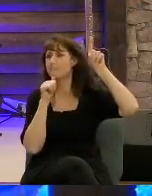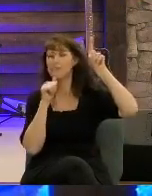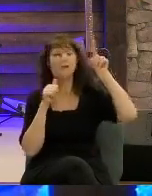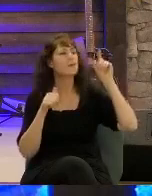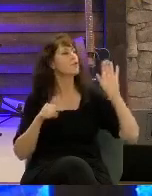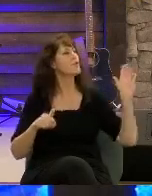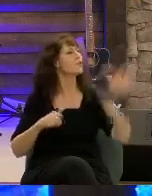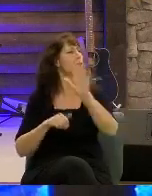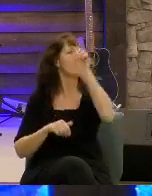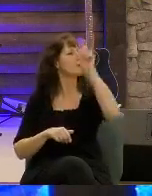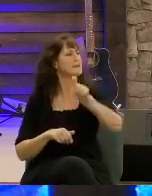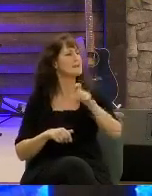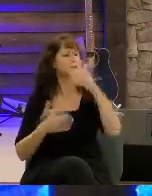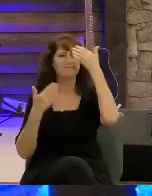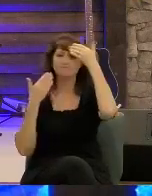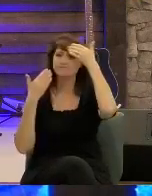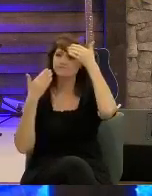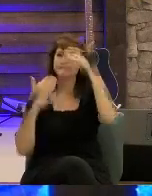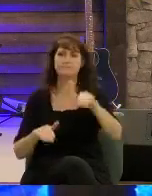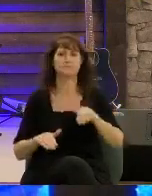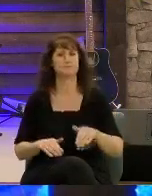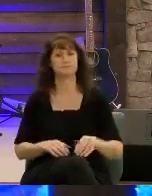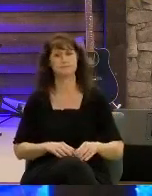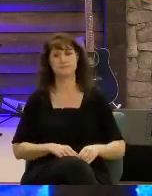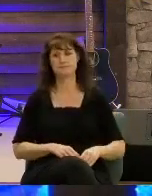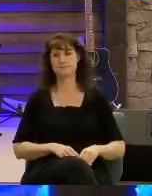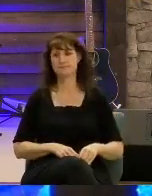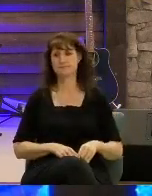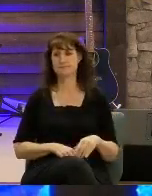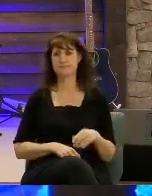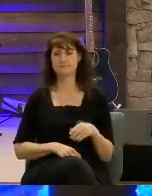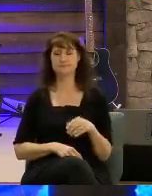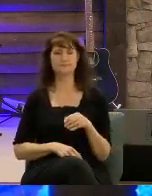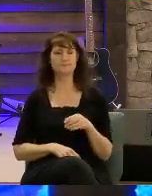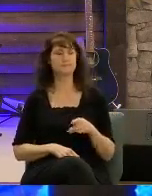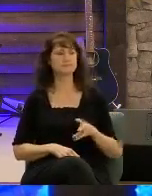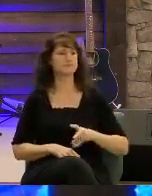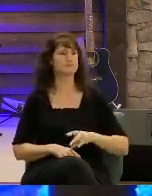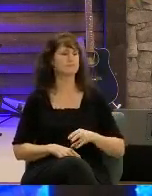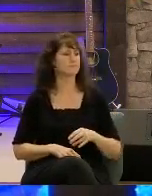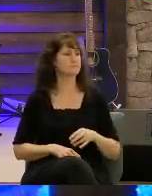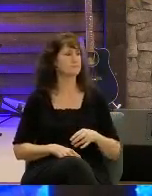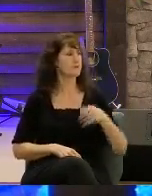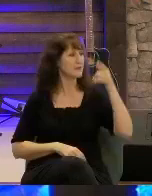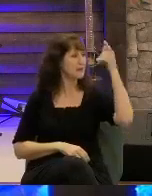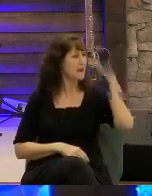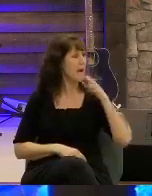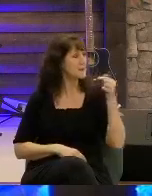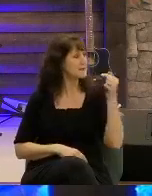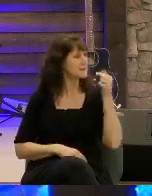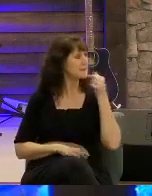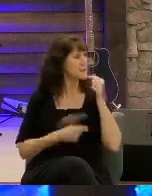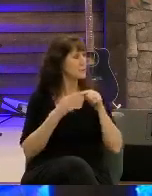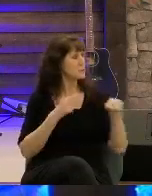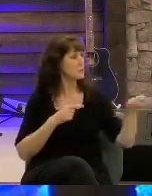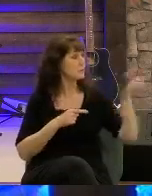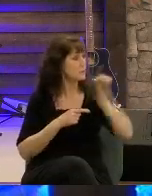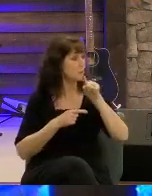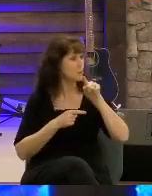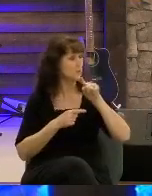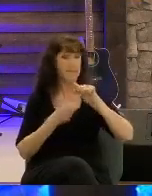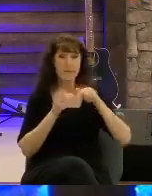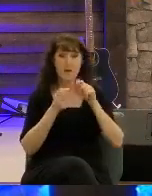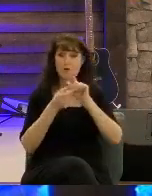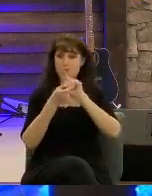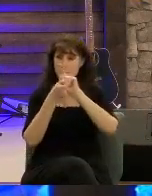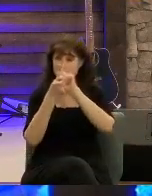is. I don't know what your need is. I don't know what God is speaking to you as far as change that